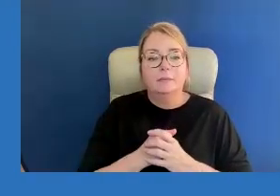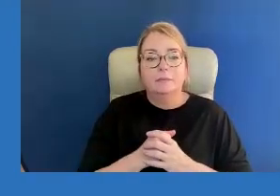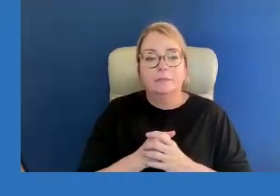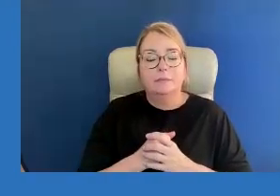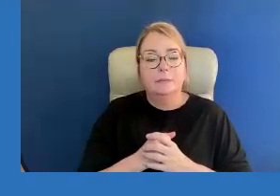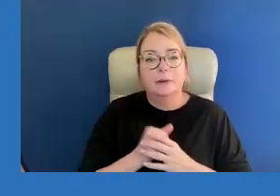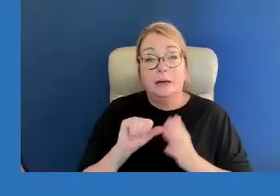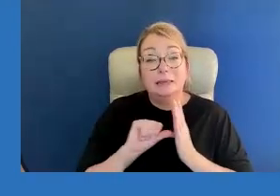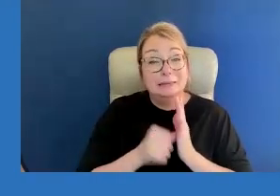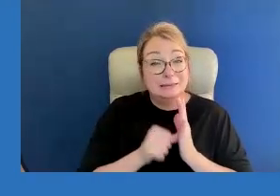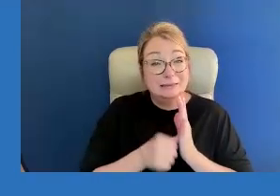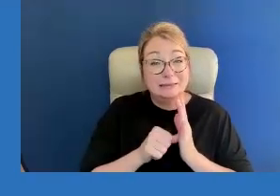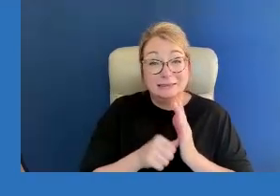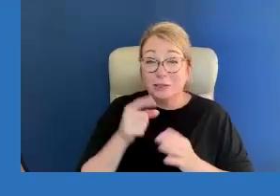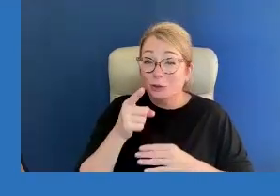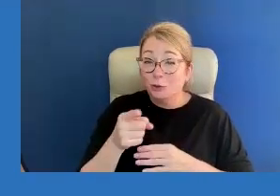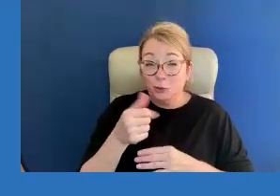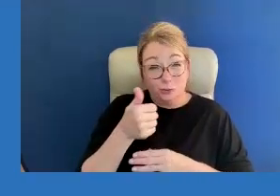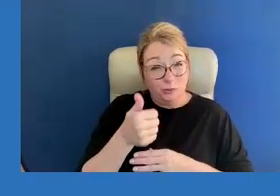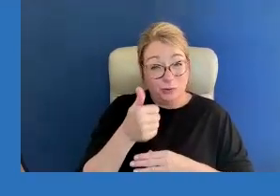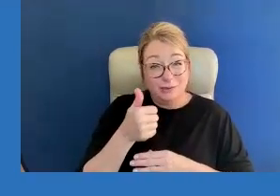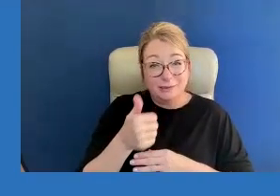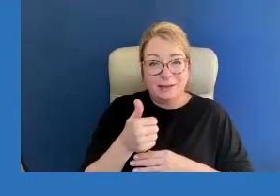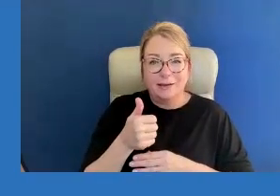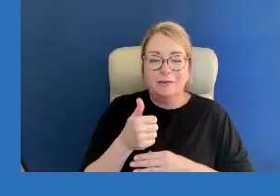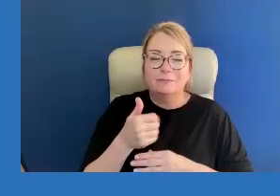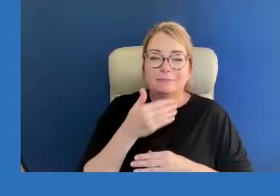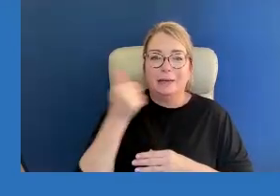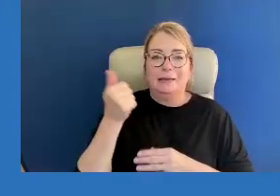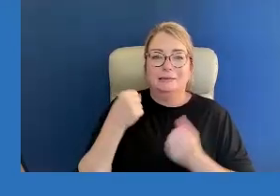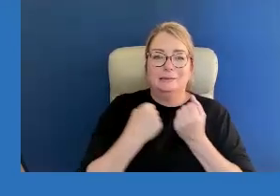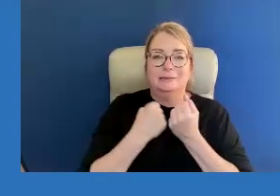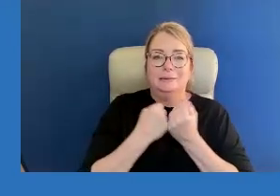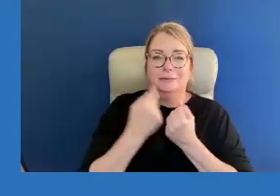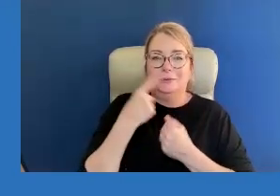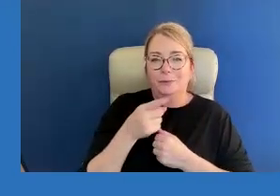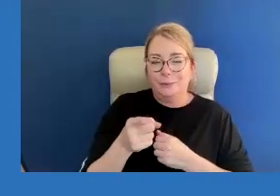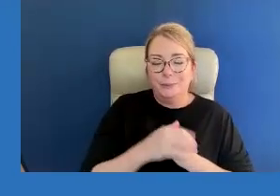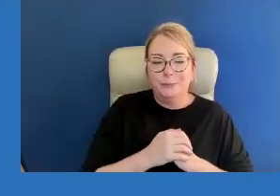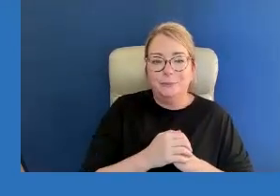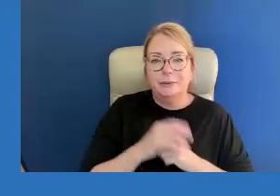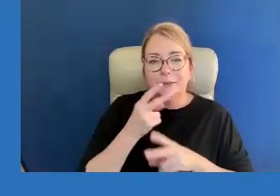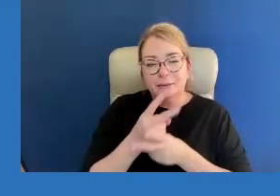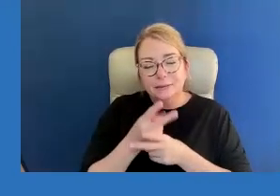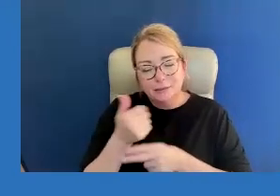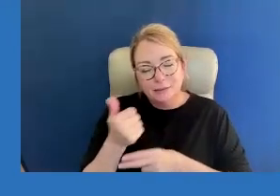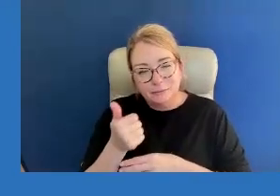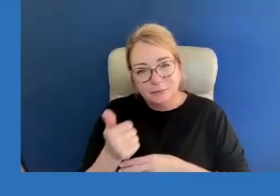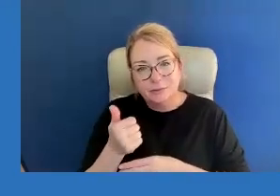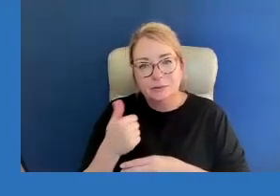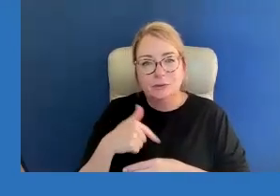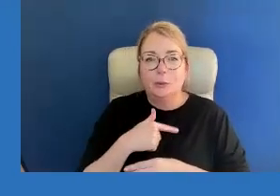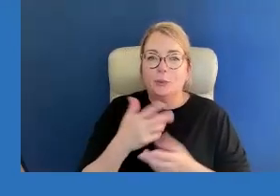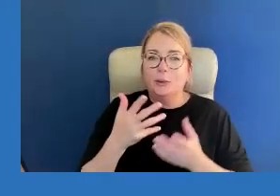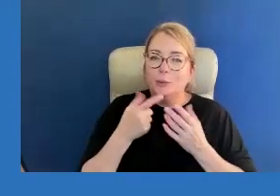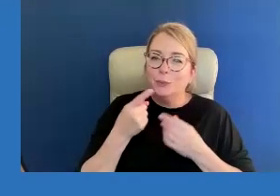you enough, you're your own advocate. You have to fight for your own health. Don't forget to take care of yourself. We definitely want you